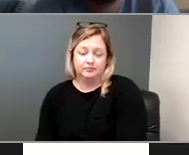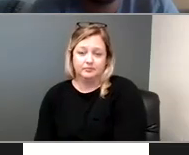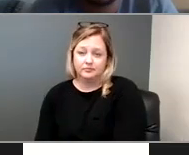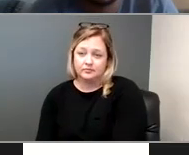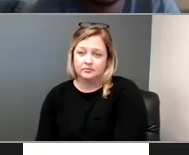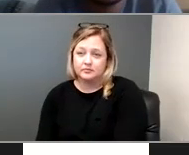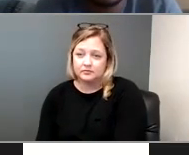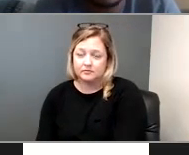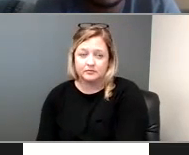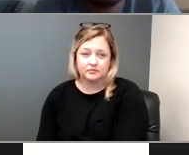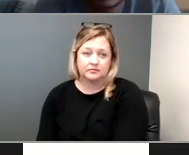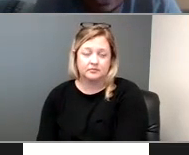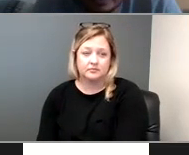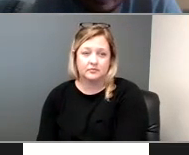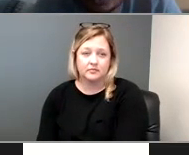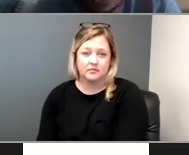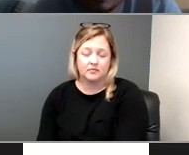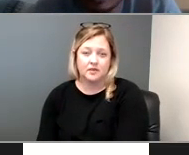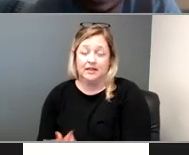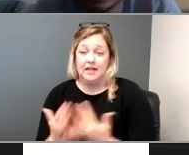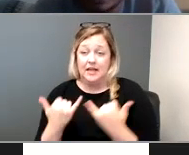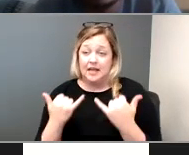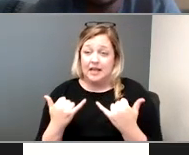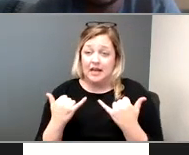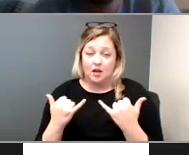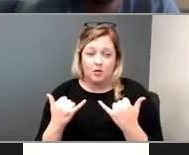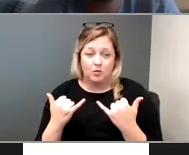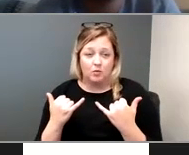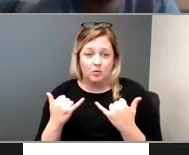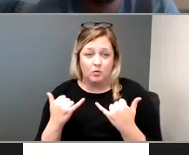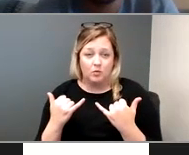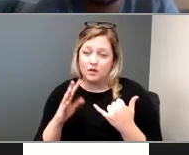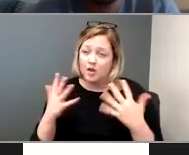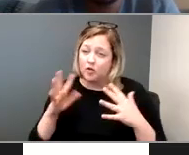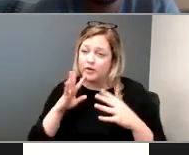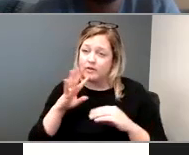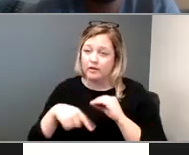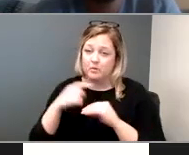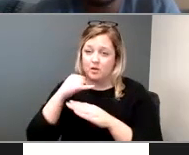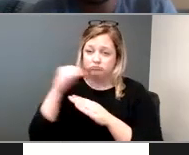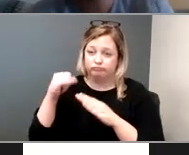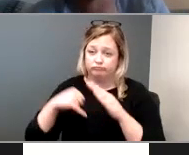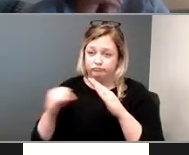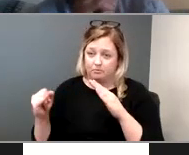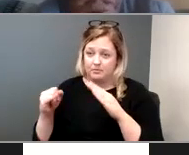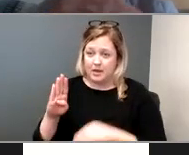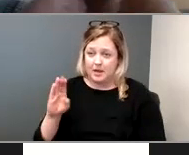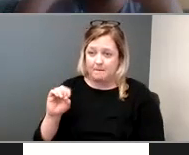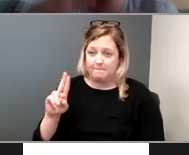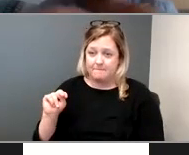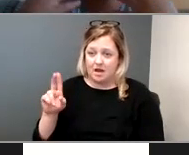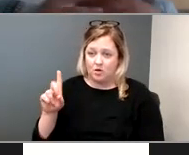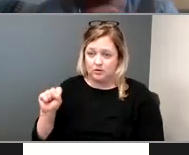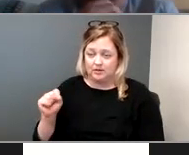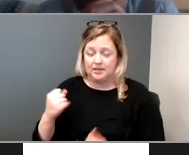Perfect. Okay, so now we talked about these bounds and how we can compute these bounds, but we now are going to talk about